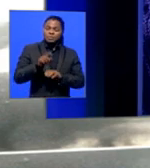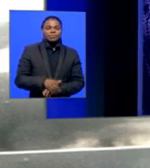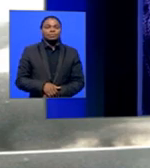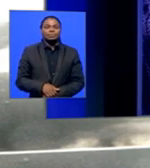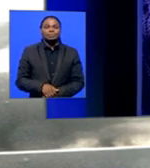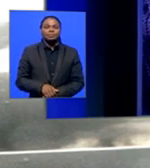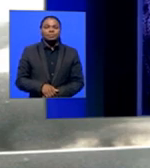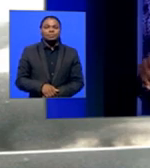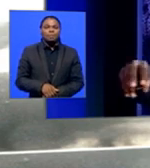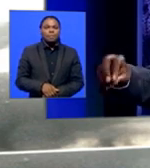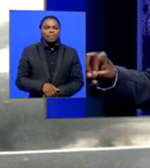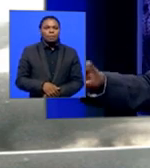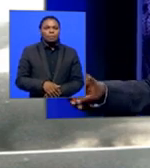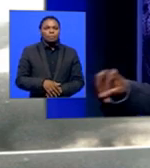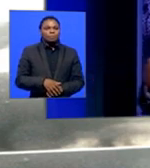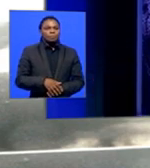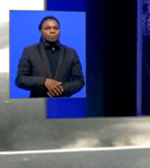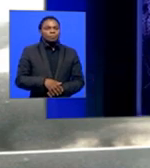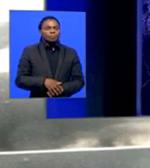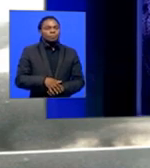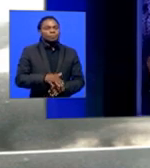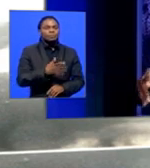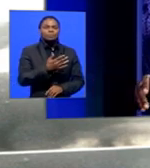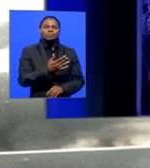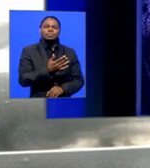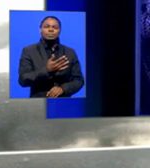that all the sites that